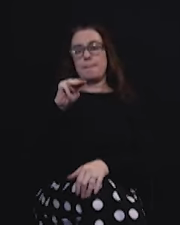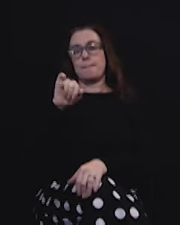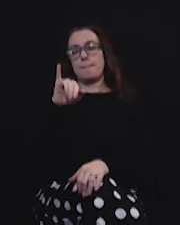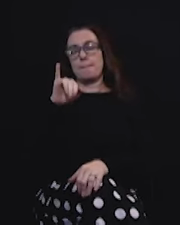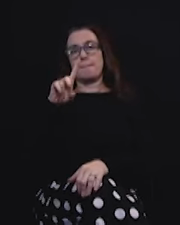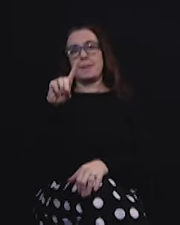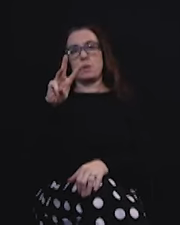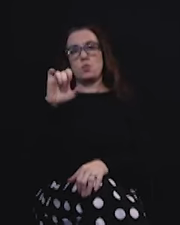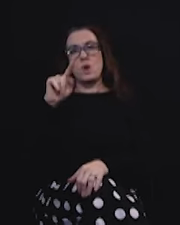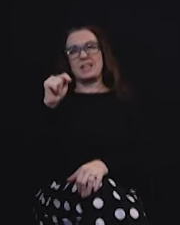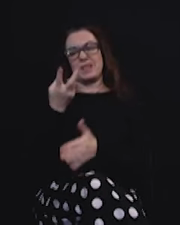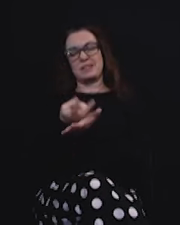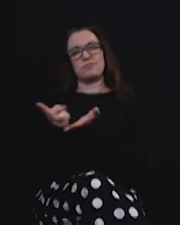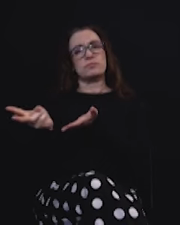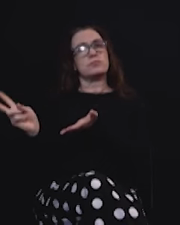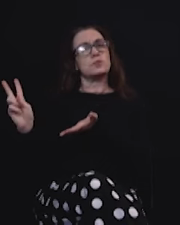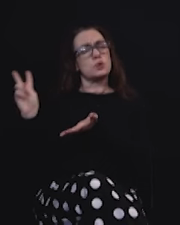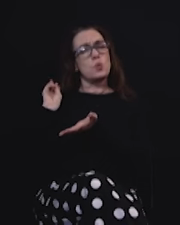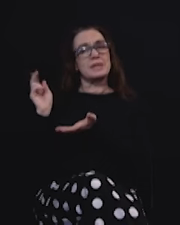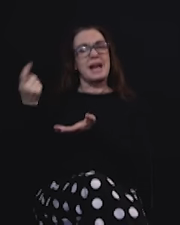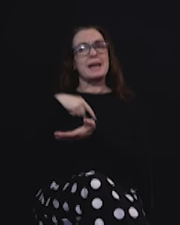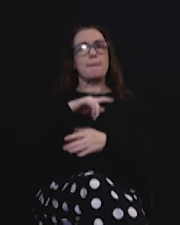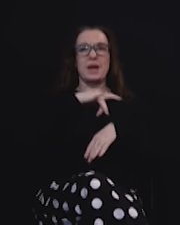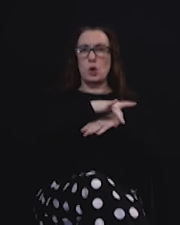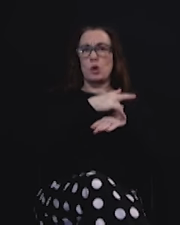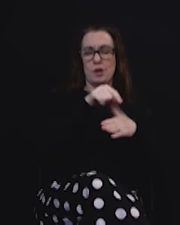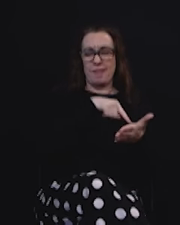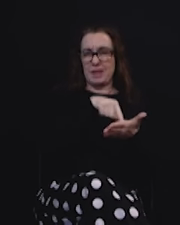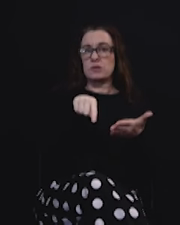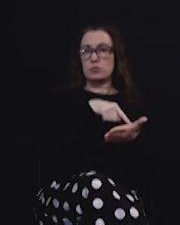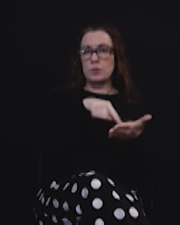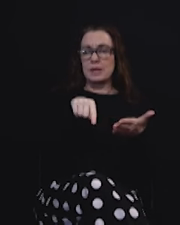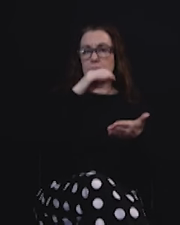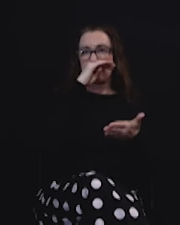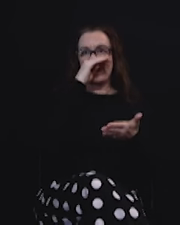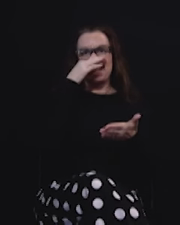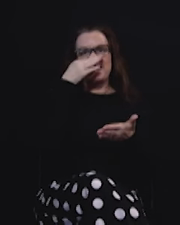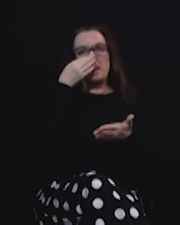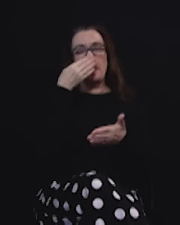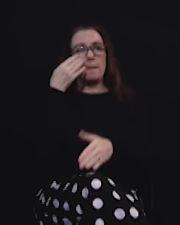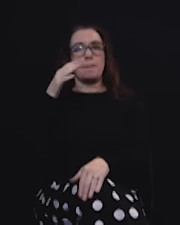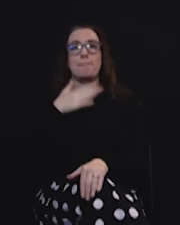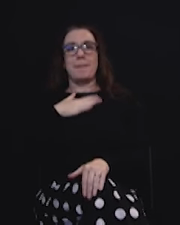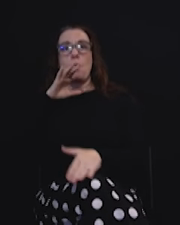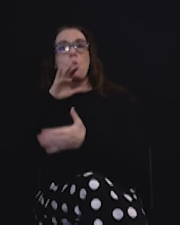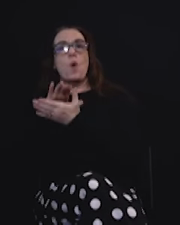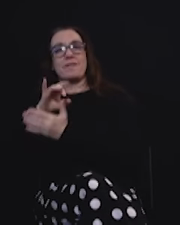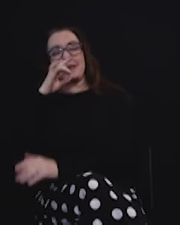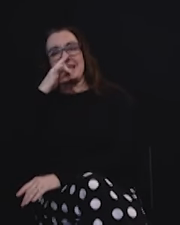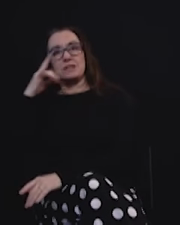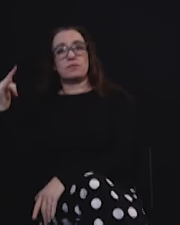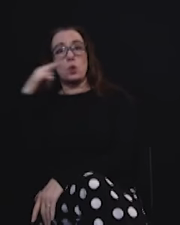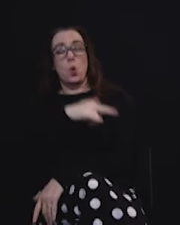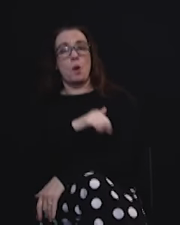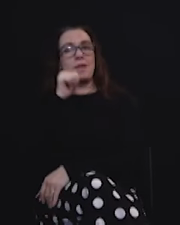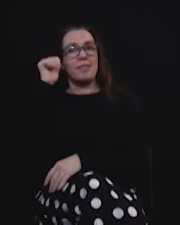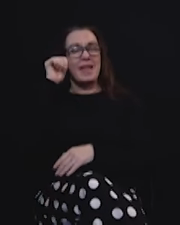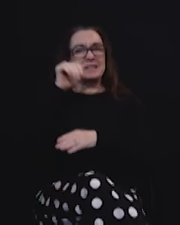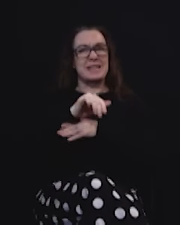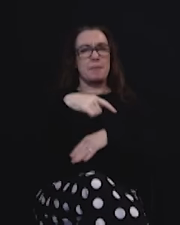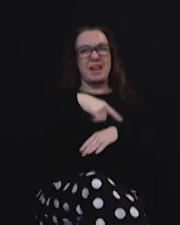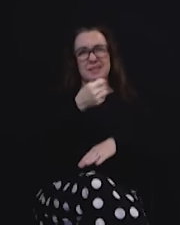couple of weeks. I came back earlier this week, and Aaron and the kids flew home late last night, got home